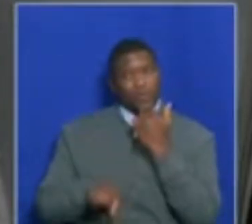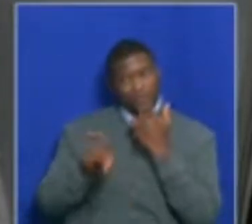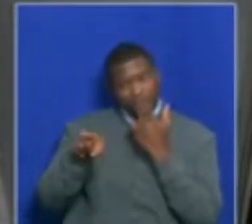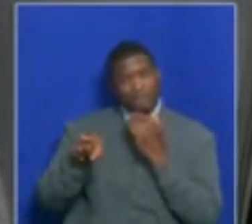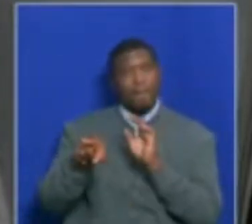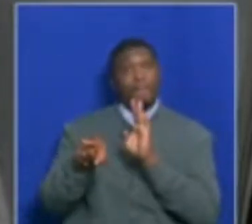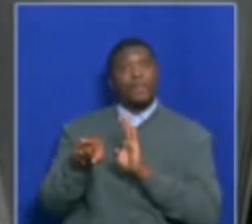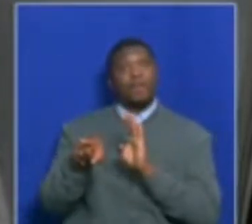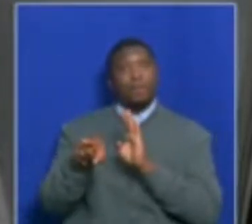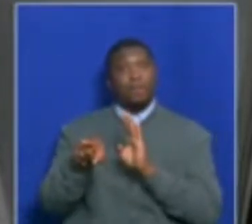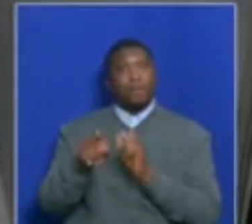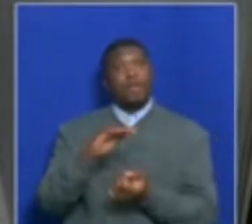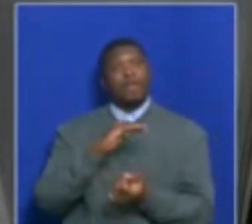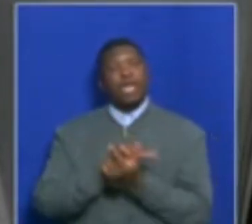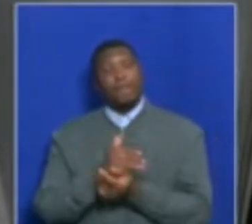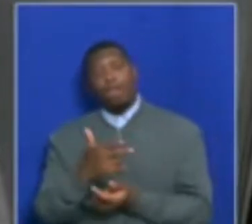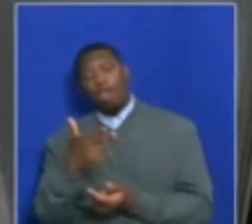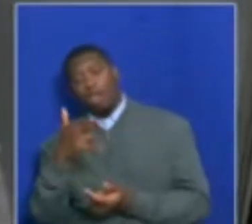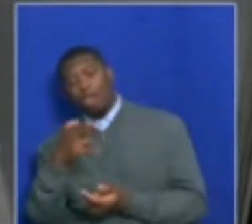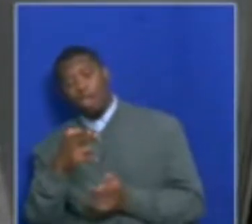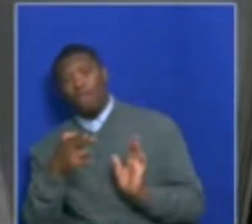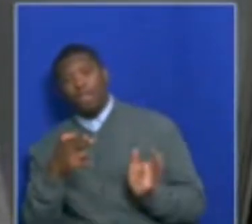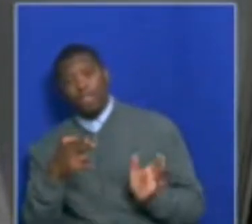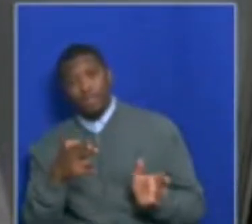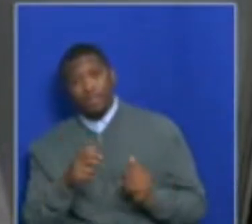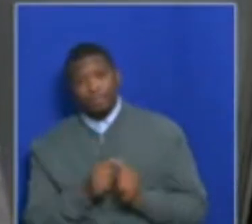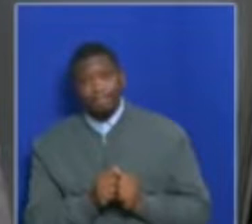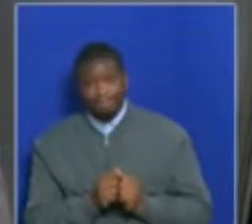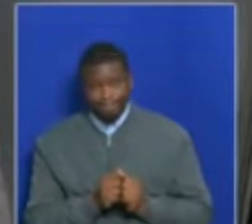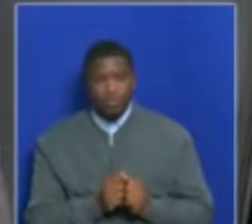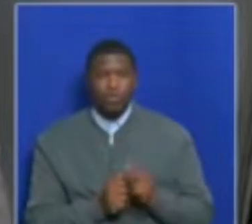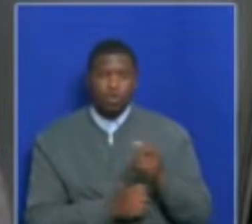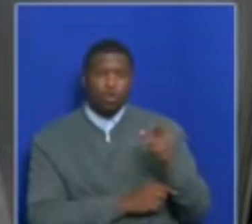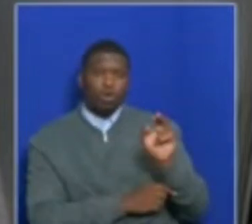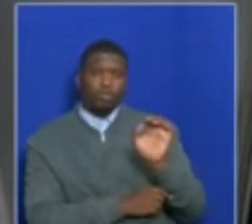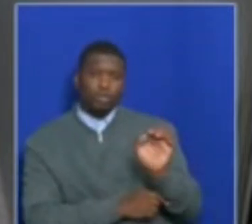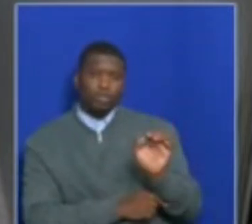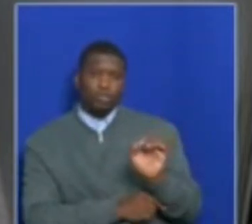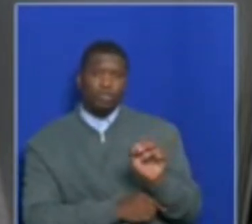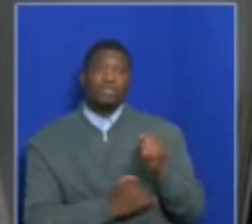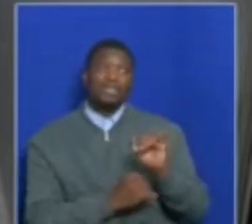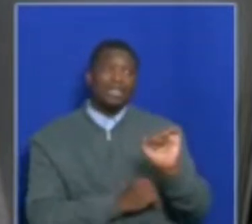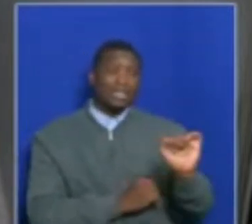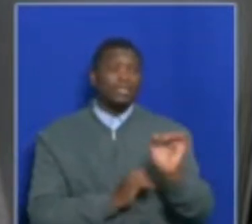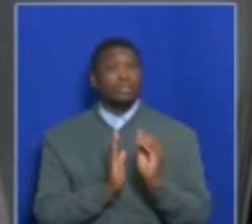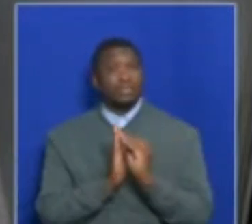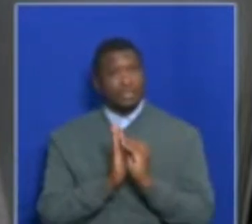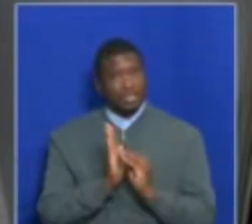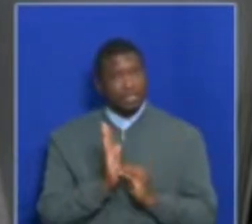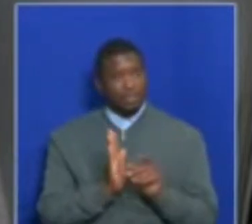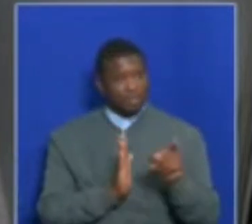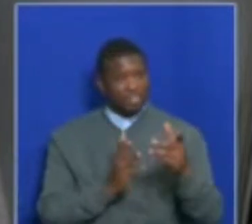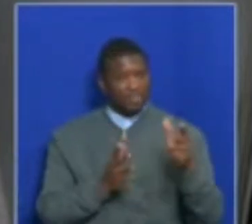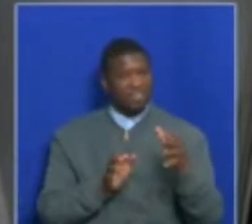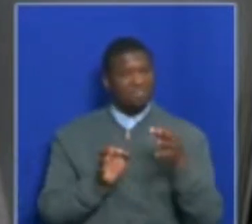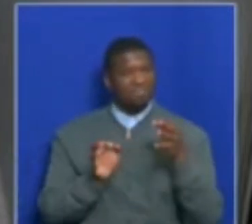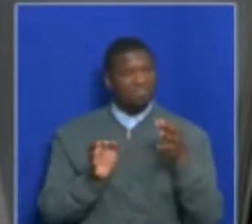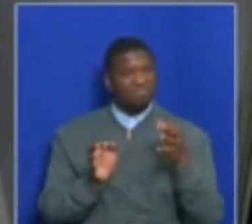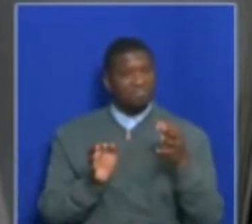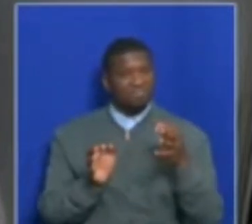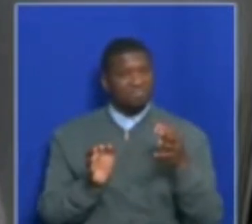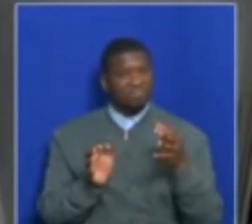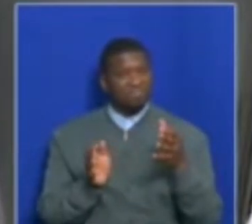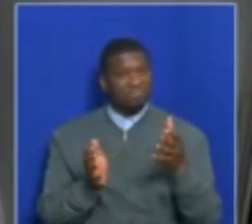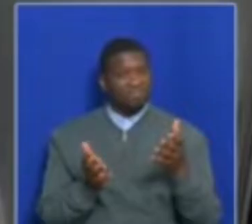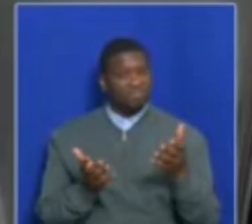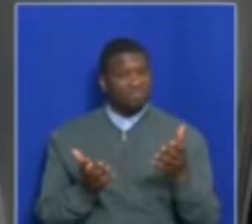him? That's correct. In his statement, did Mr. Thomas indicate whether